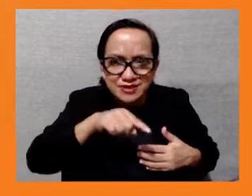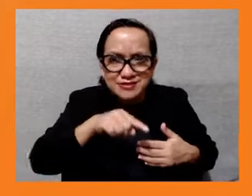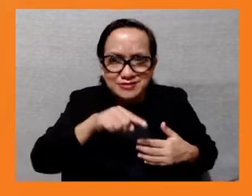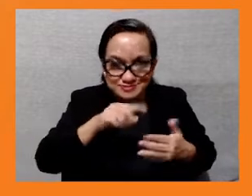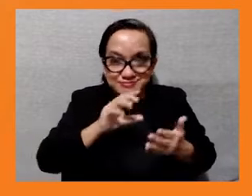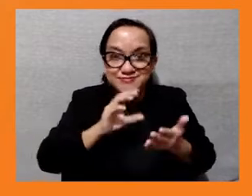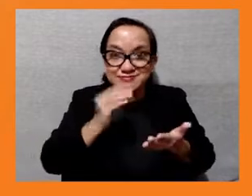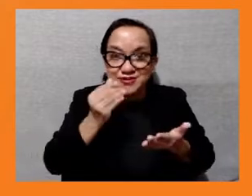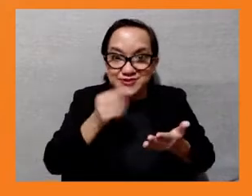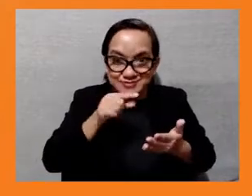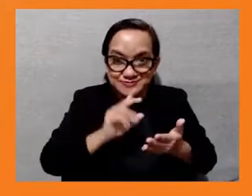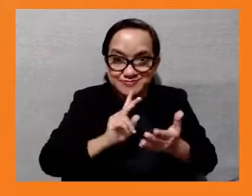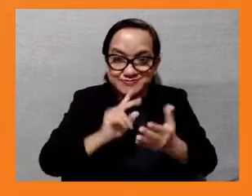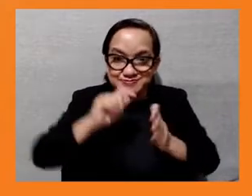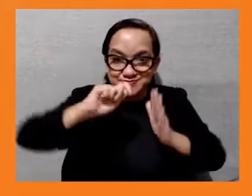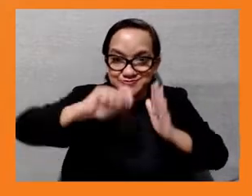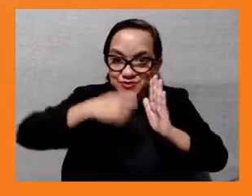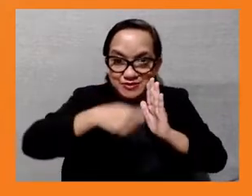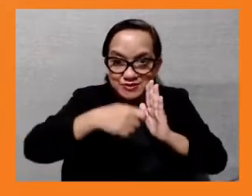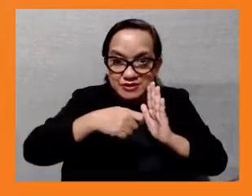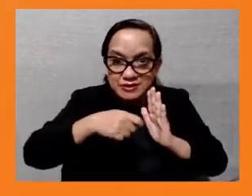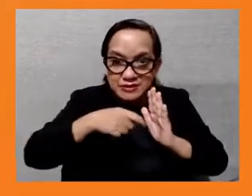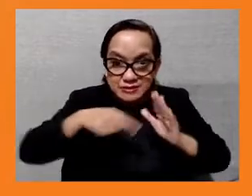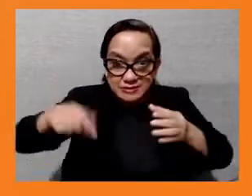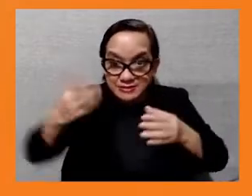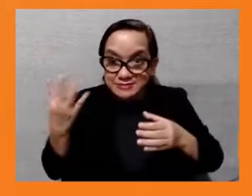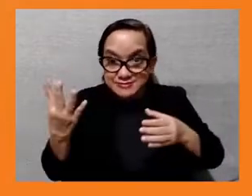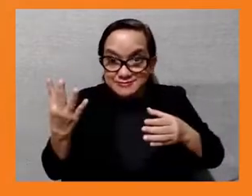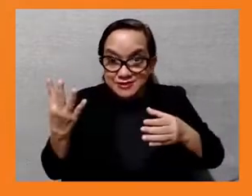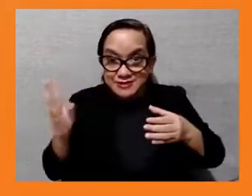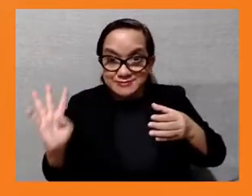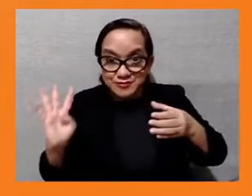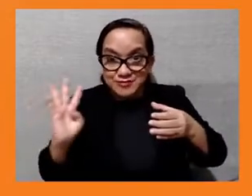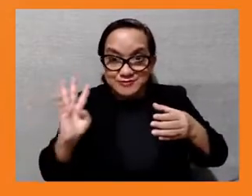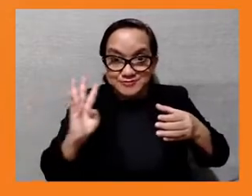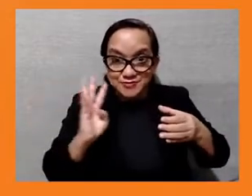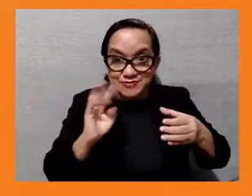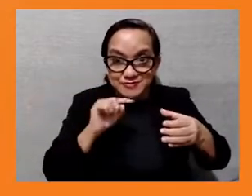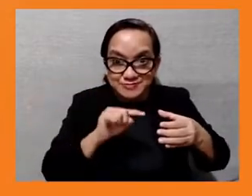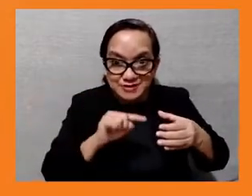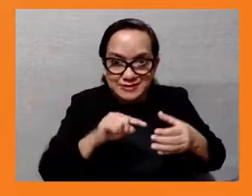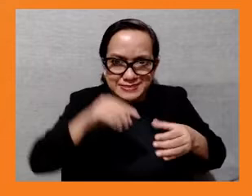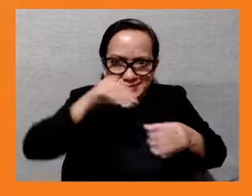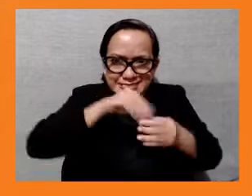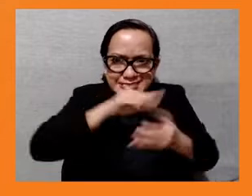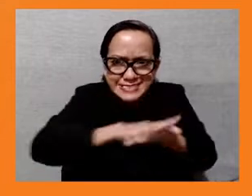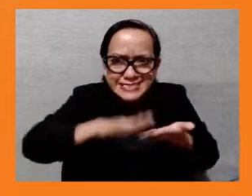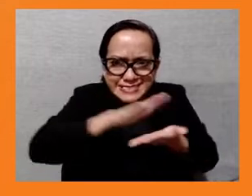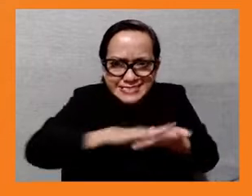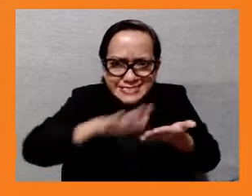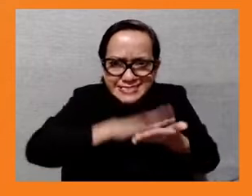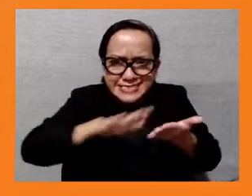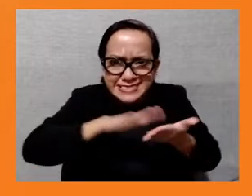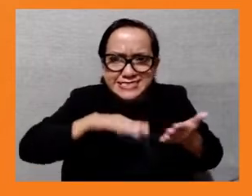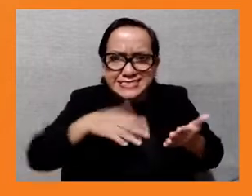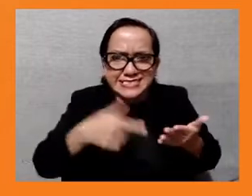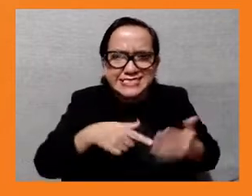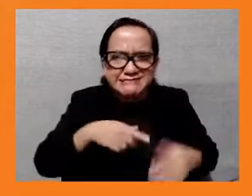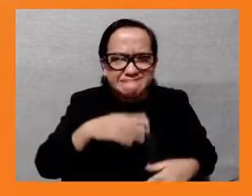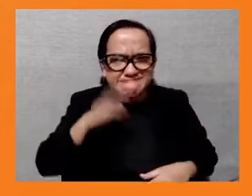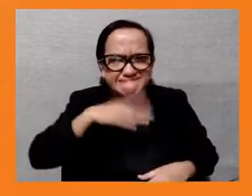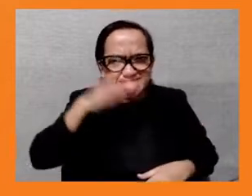is linked with their rituals, ancestors, and spiritual realms. So it has again mentioned that RIP was